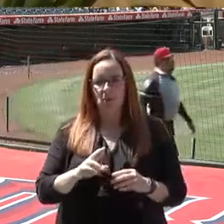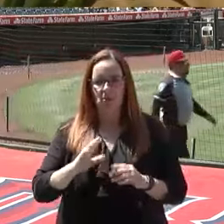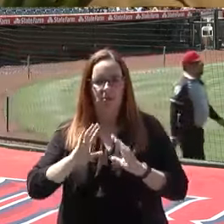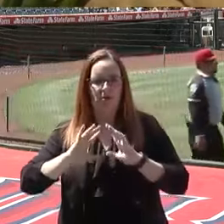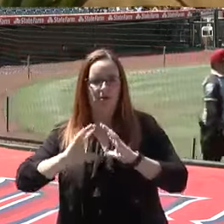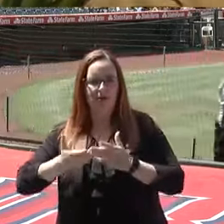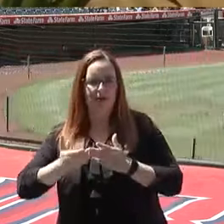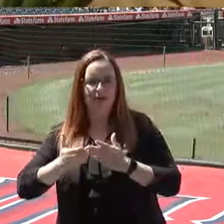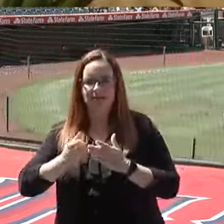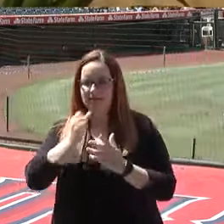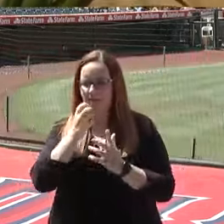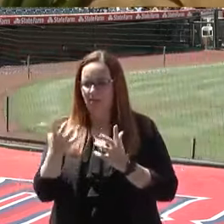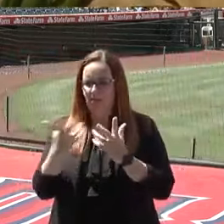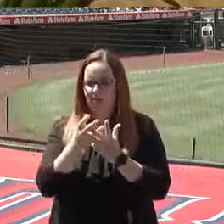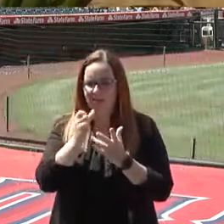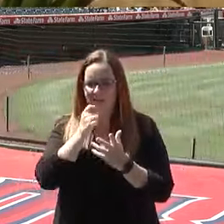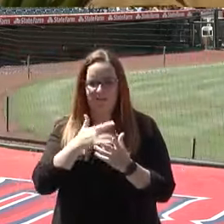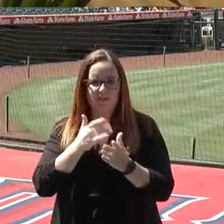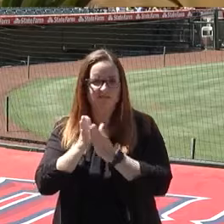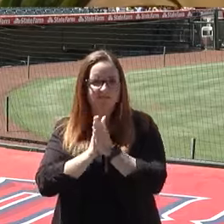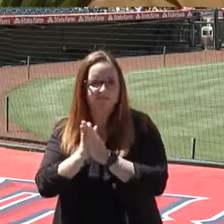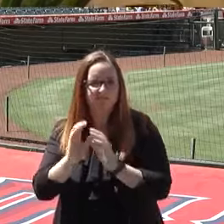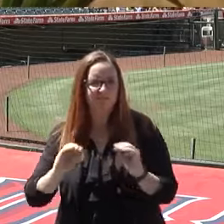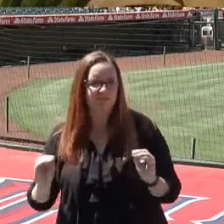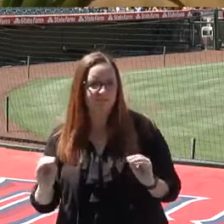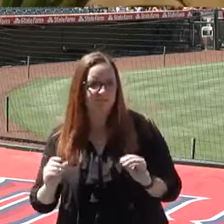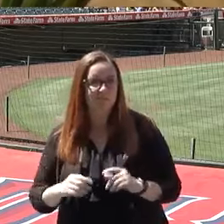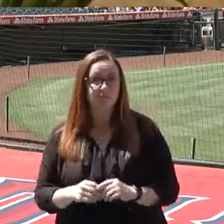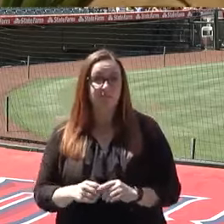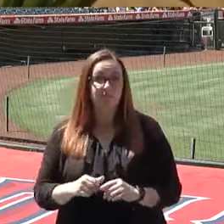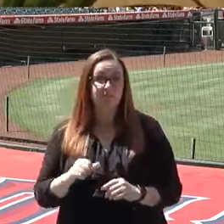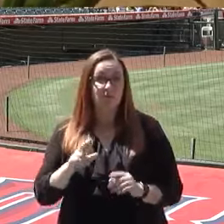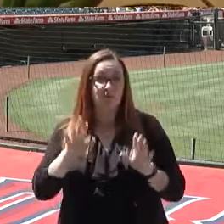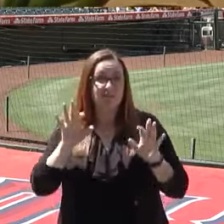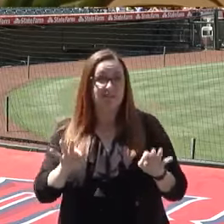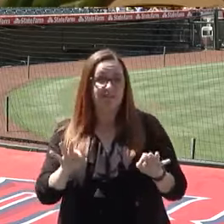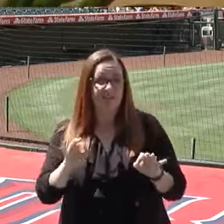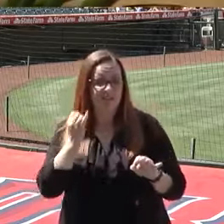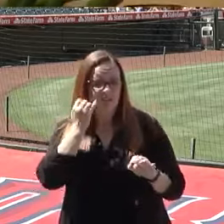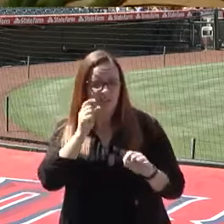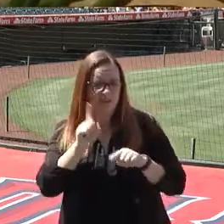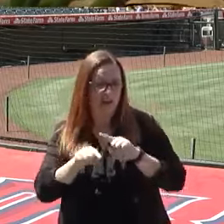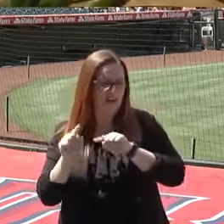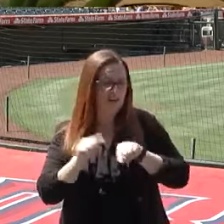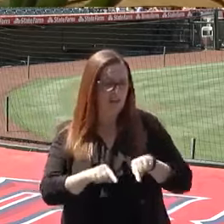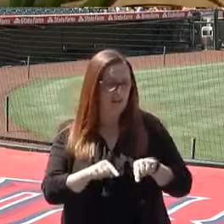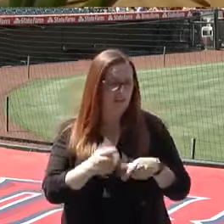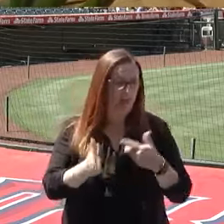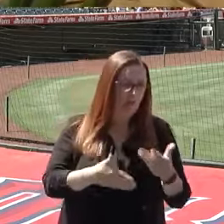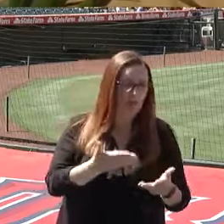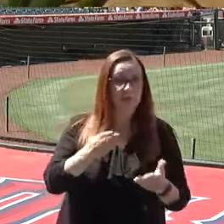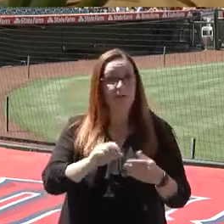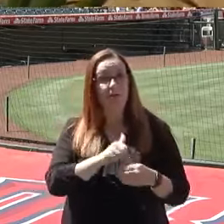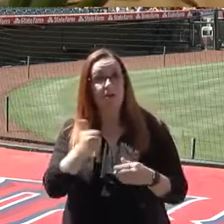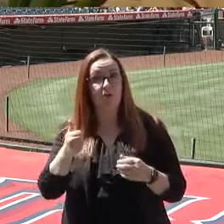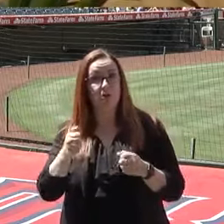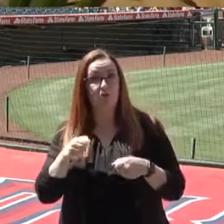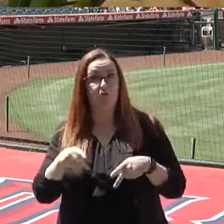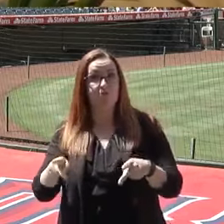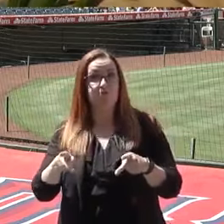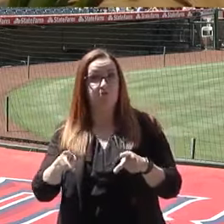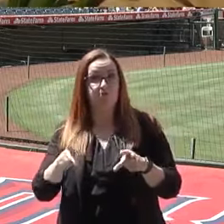class simply did not engage, or that not coming to campus opened up other possibilities for you. Sticking with